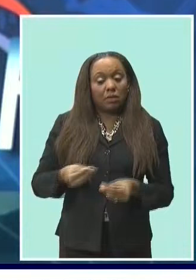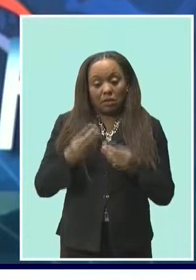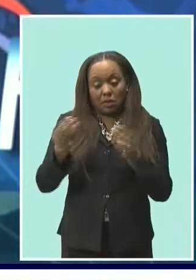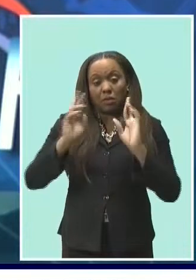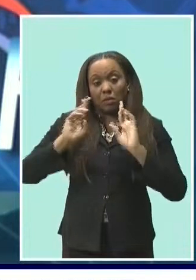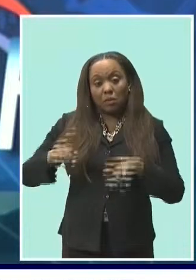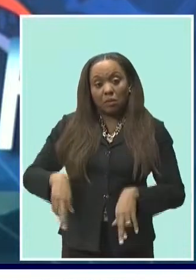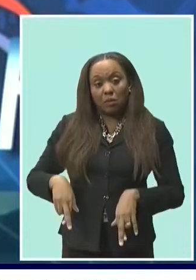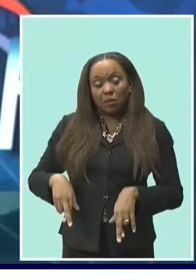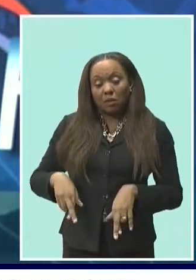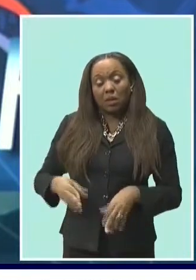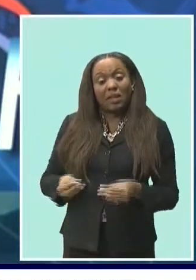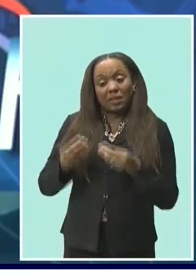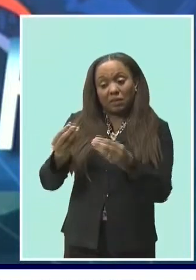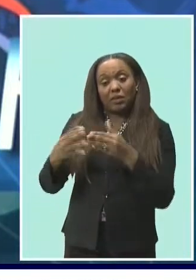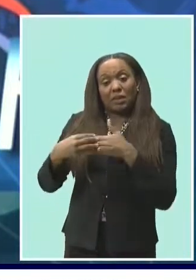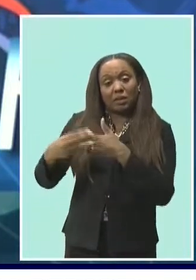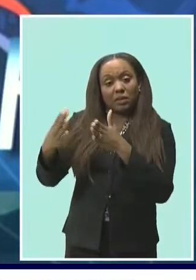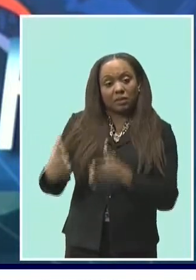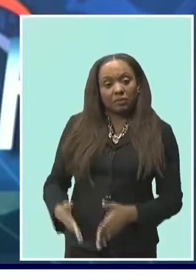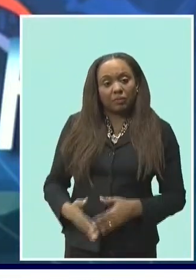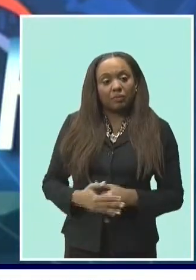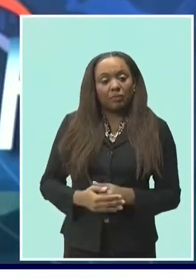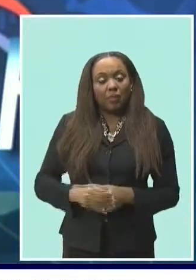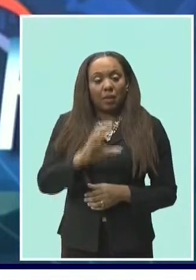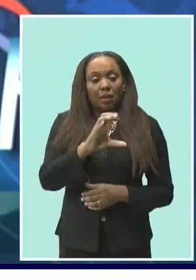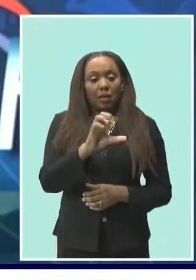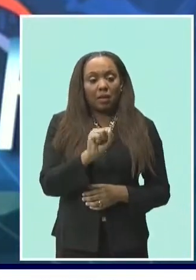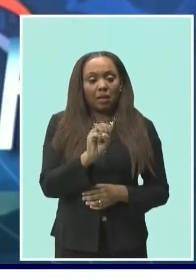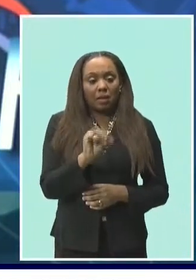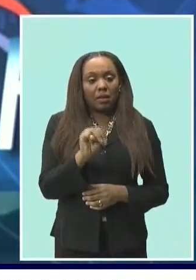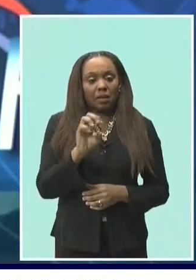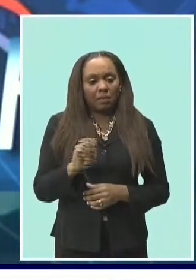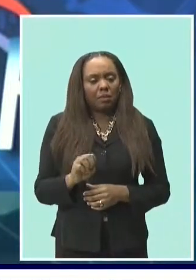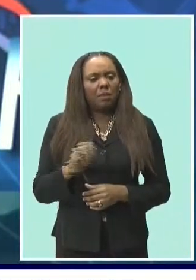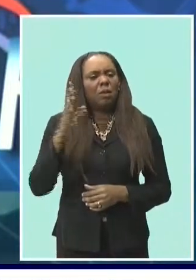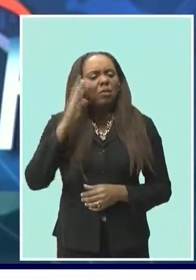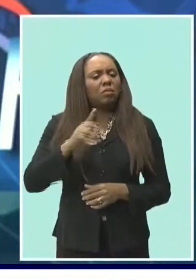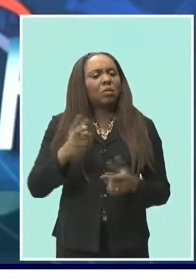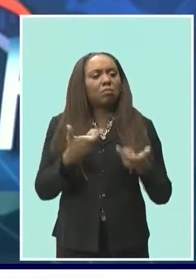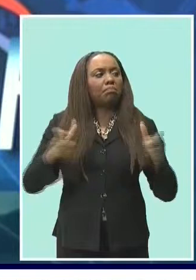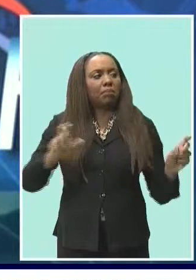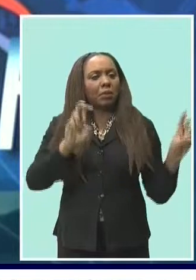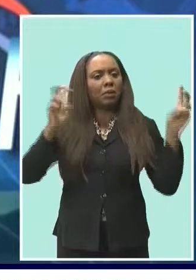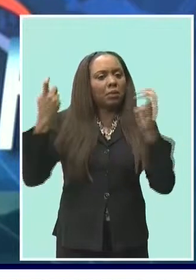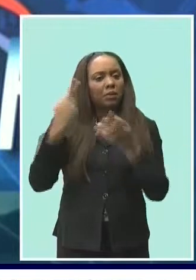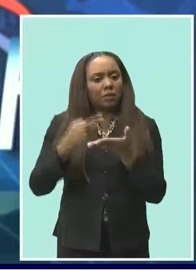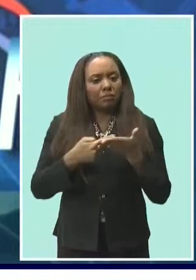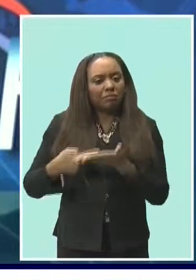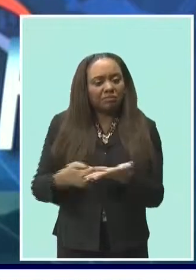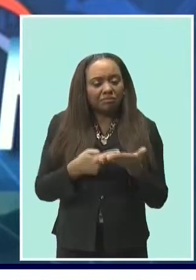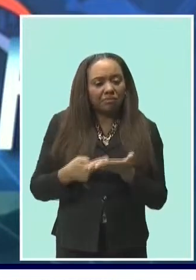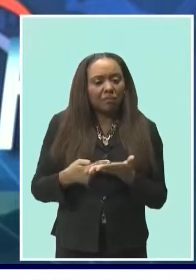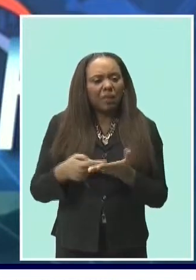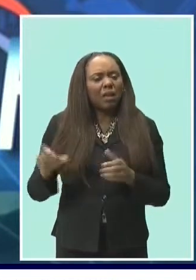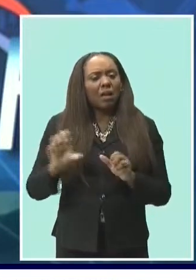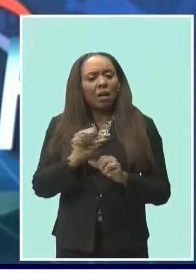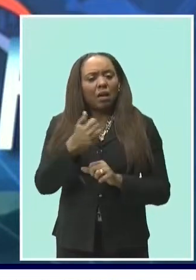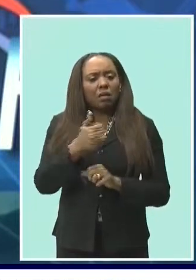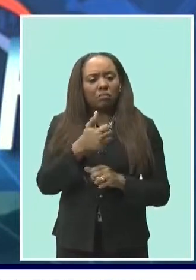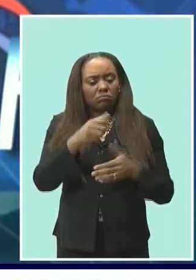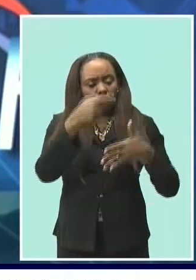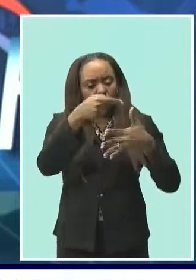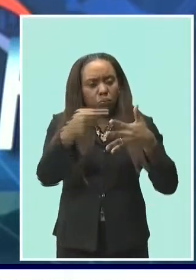interim report to the leaders. As we've been reporting, the CSME will be among the major items up for discussion. Several other matters related